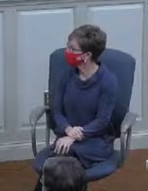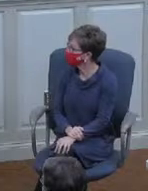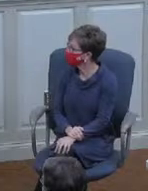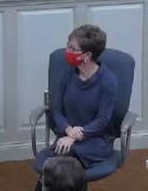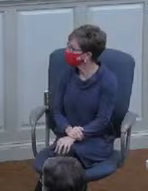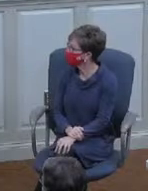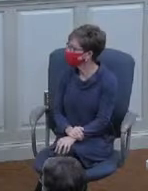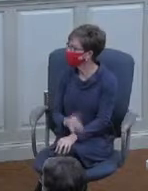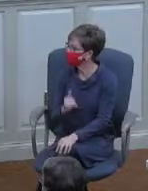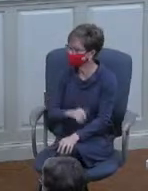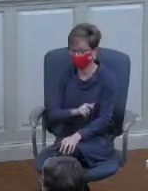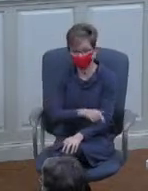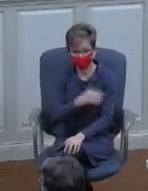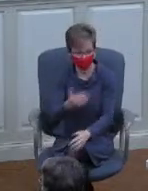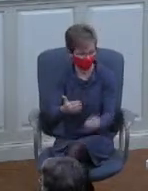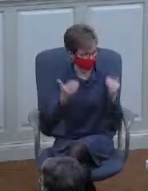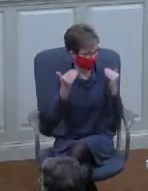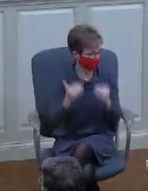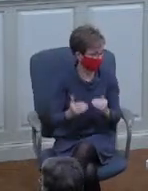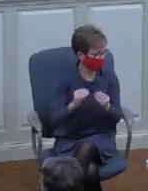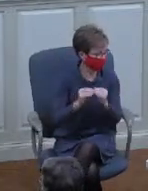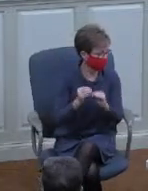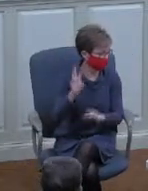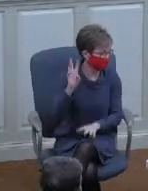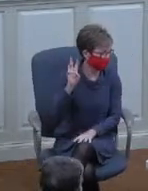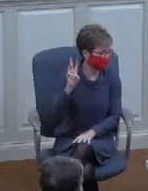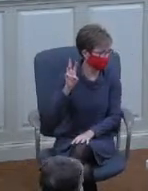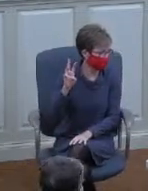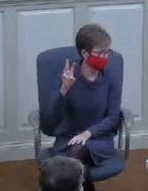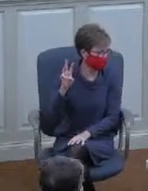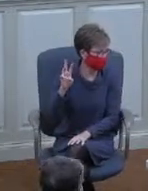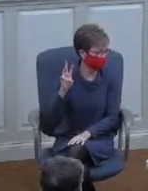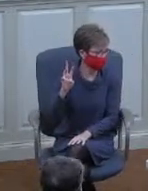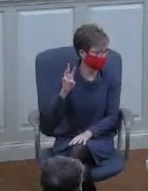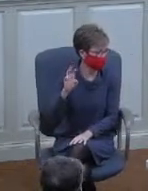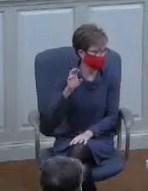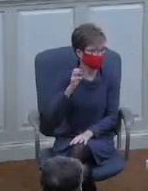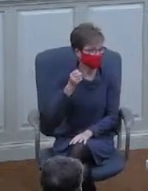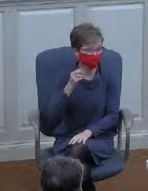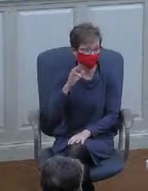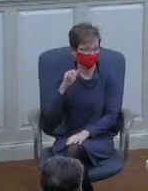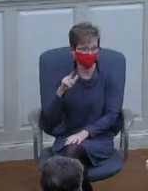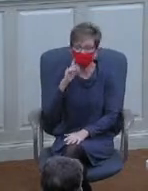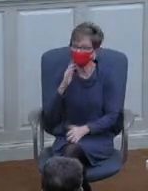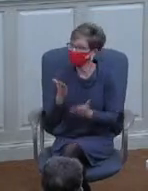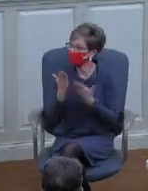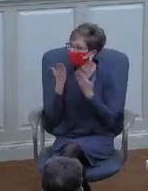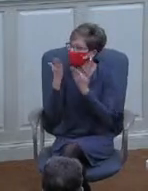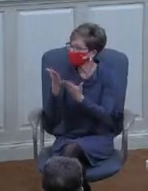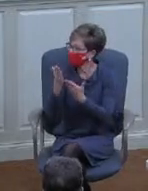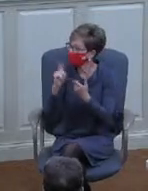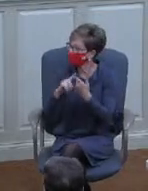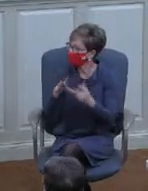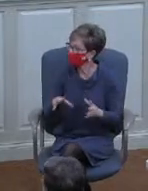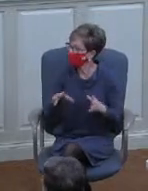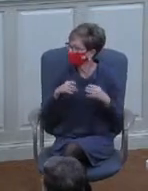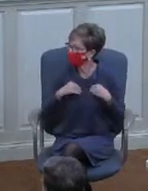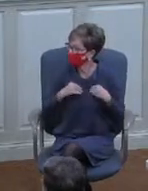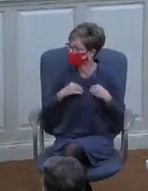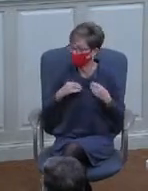Moving right along to the bill list. Item 6. Chair will accept a motion to approve at your